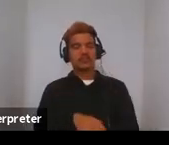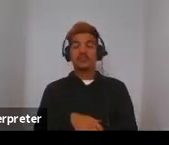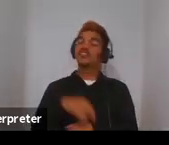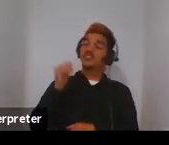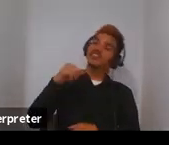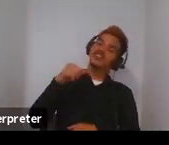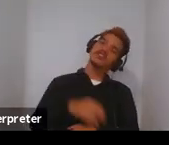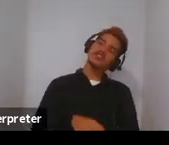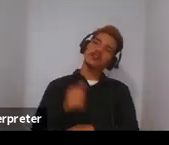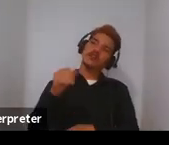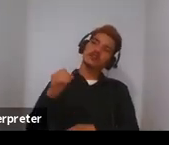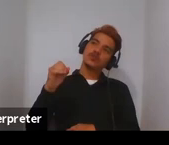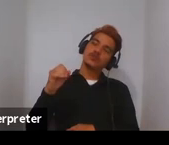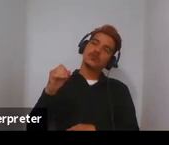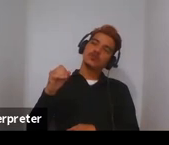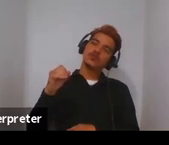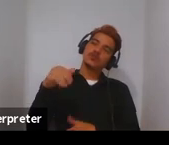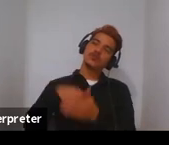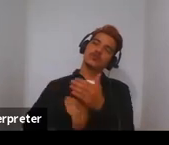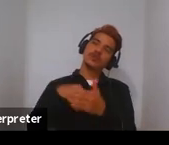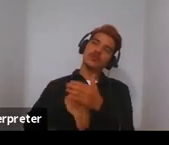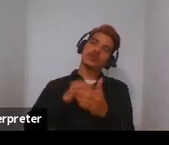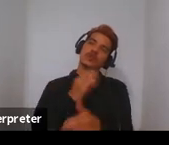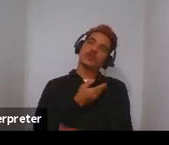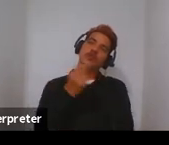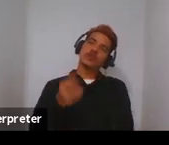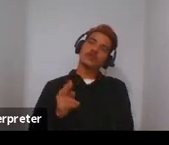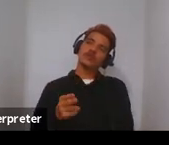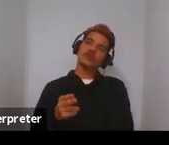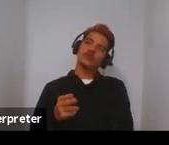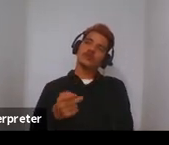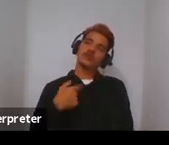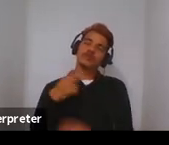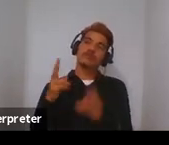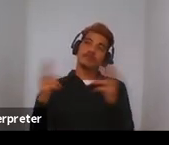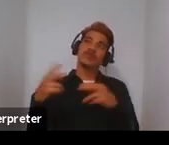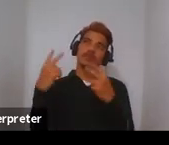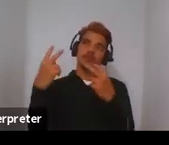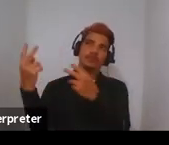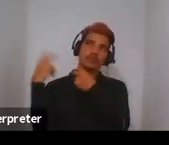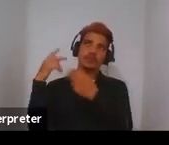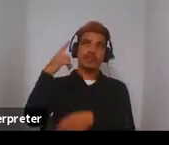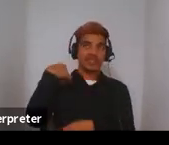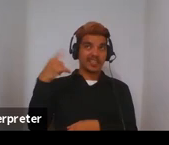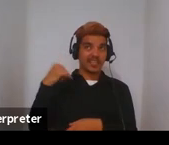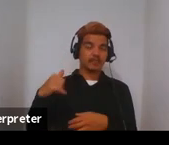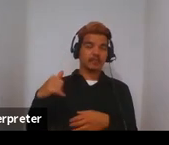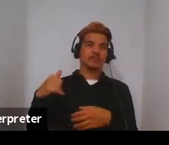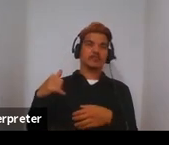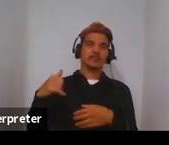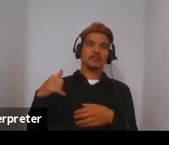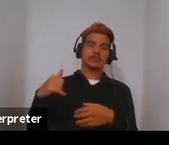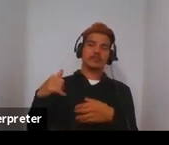Yes, so in our history, I'm very familiar with the California history, advocates history, and